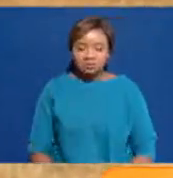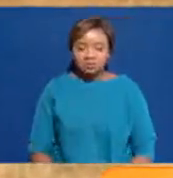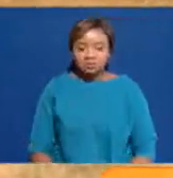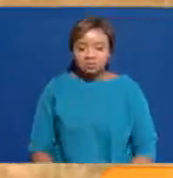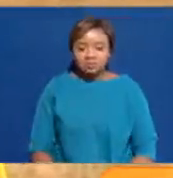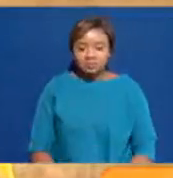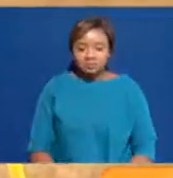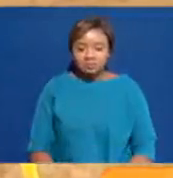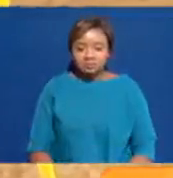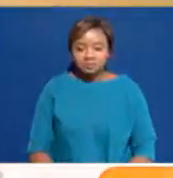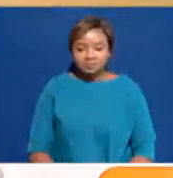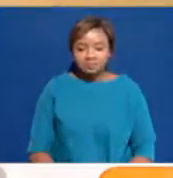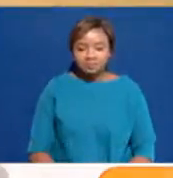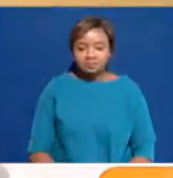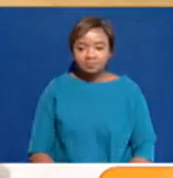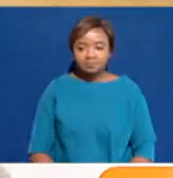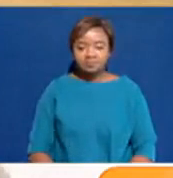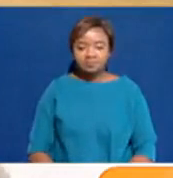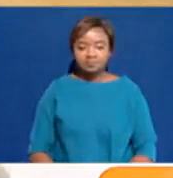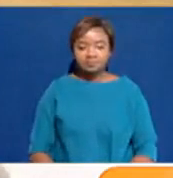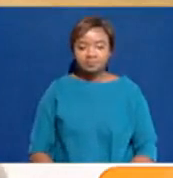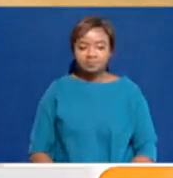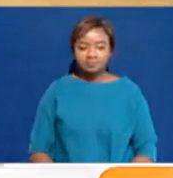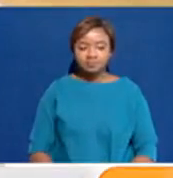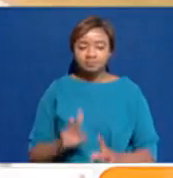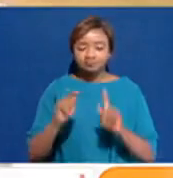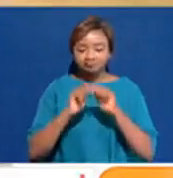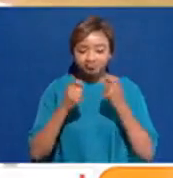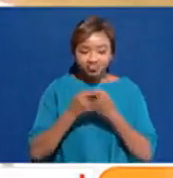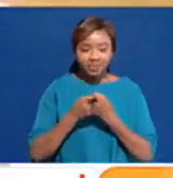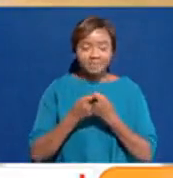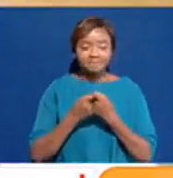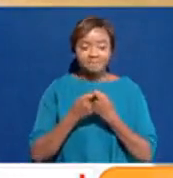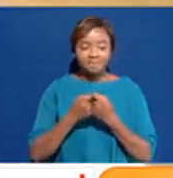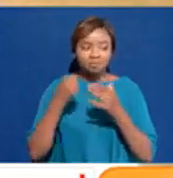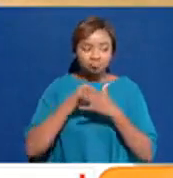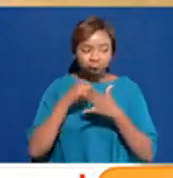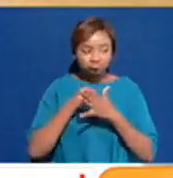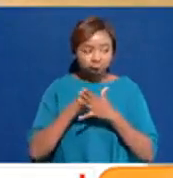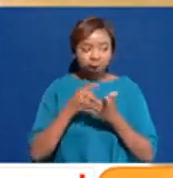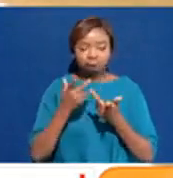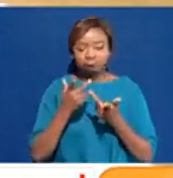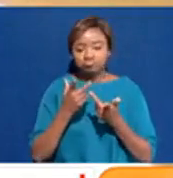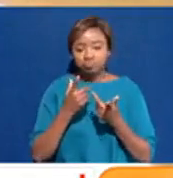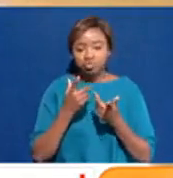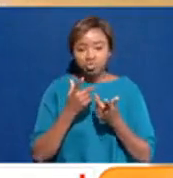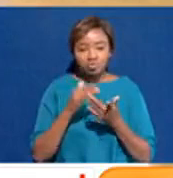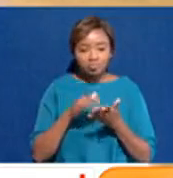match. The team is not yet fit physically because most of the players, some